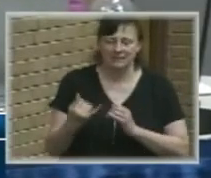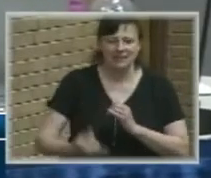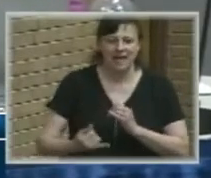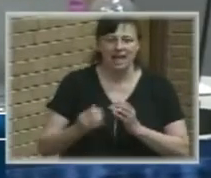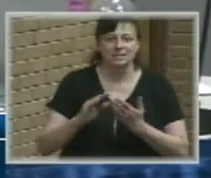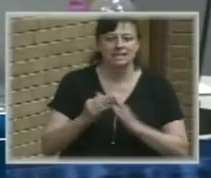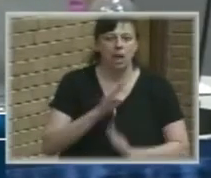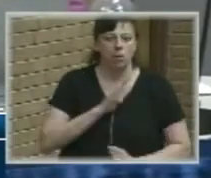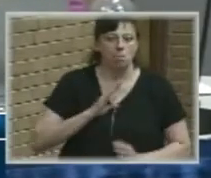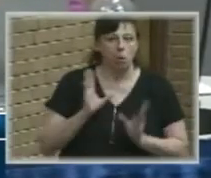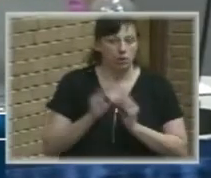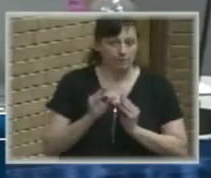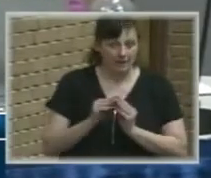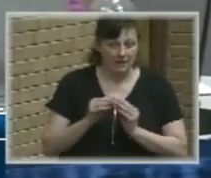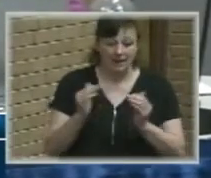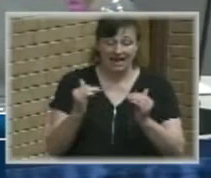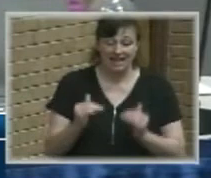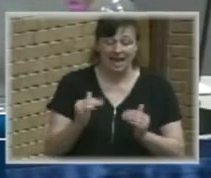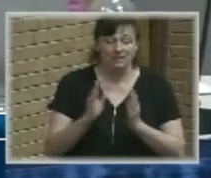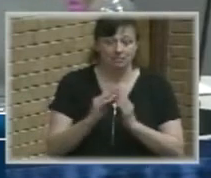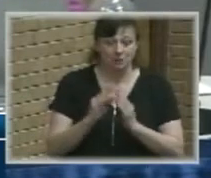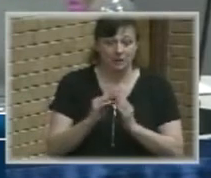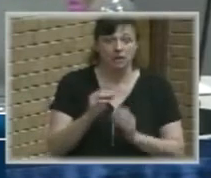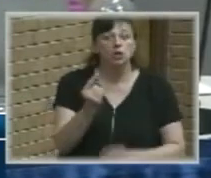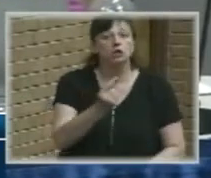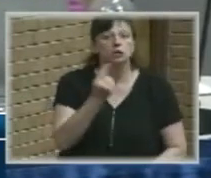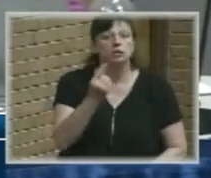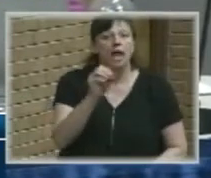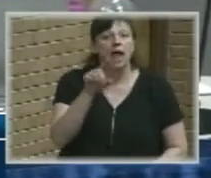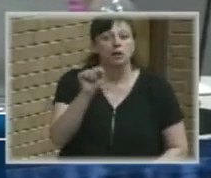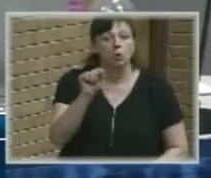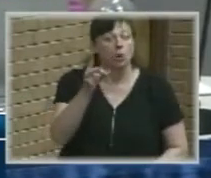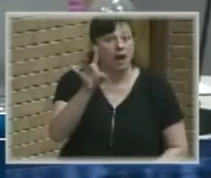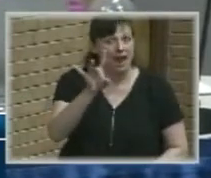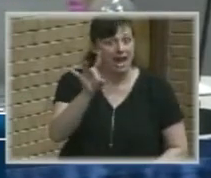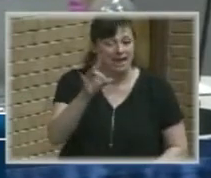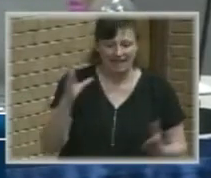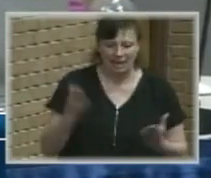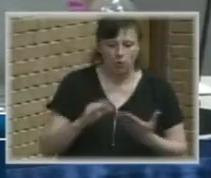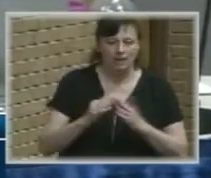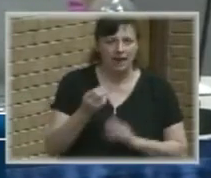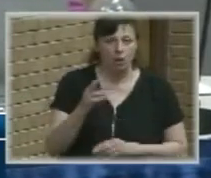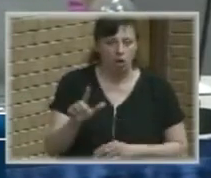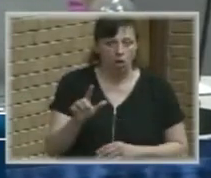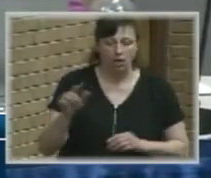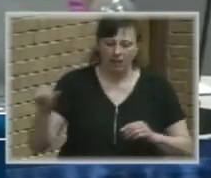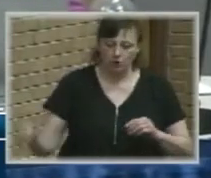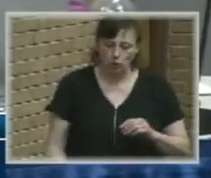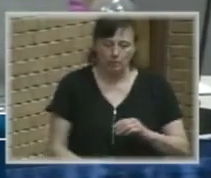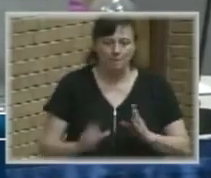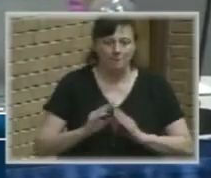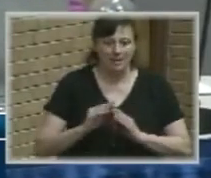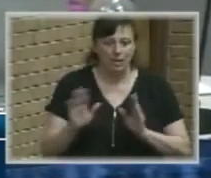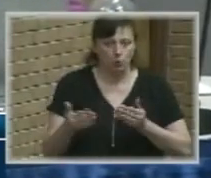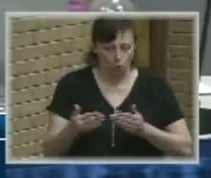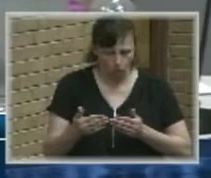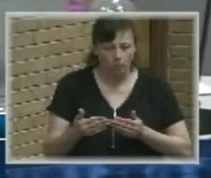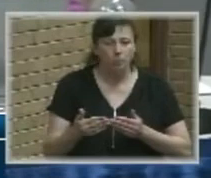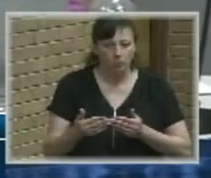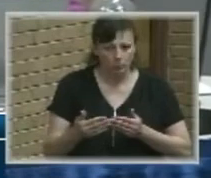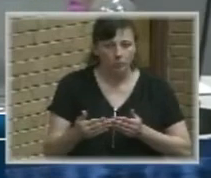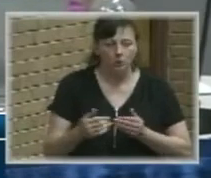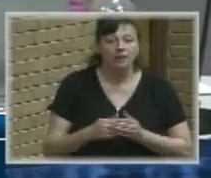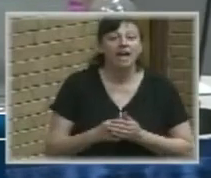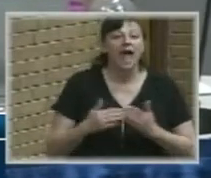meeting. The next meeting will be Tuesday, October 8th, 8 a.m. here in Town Hall in the lower level meeting room, at which the